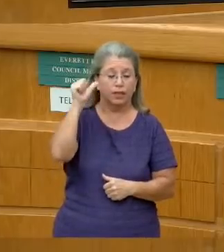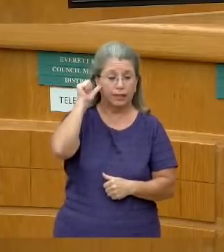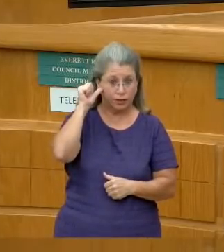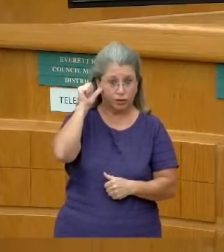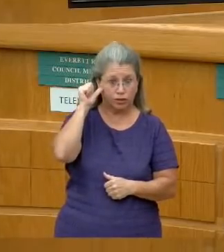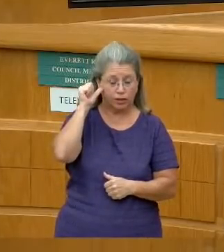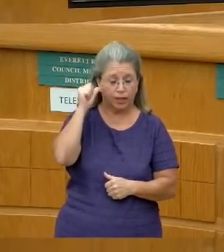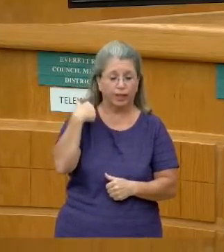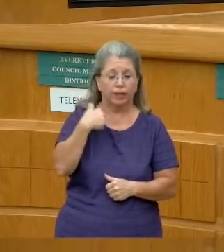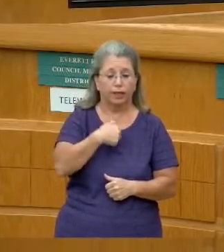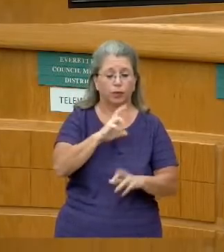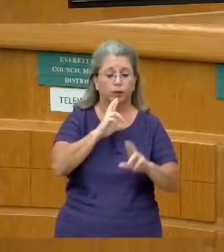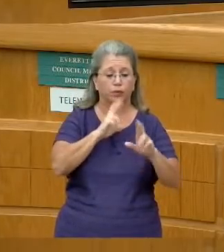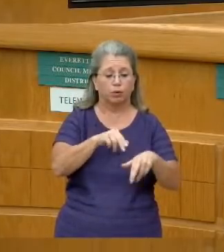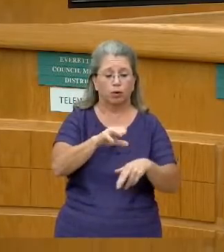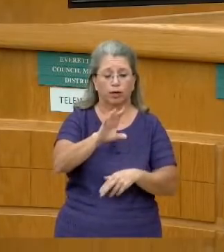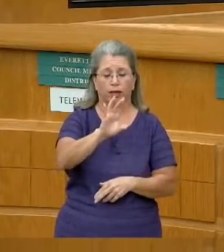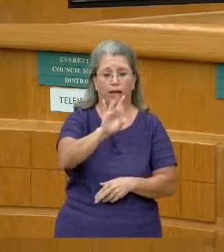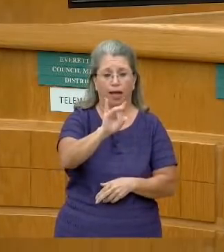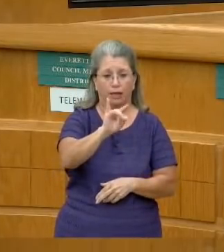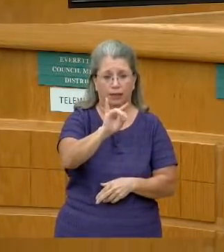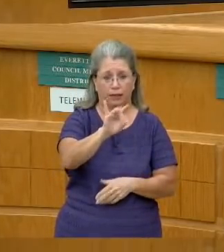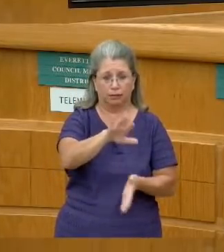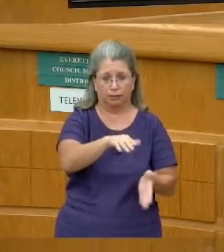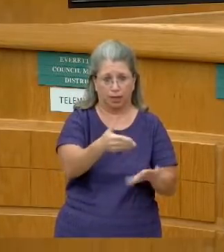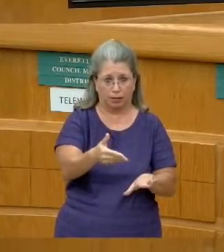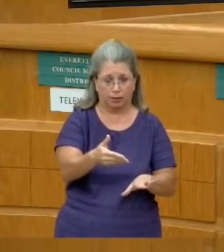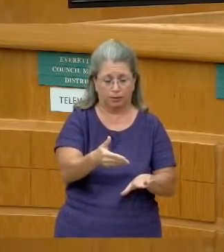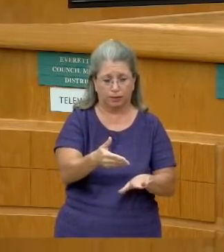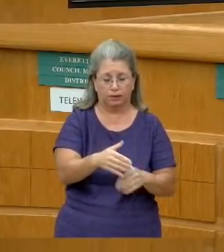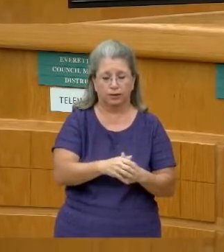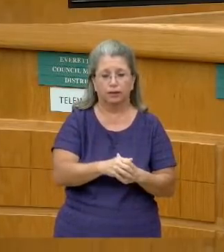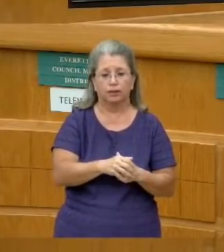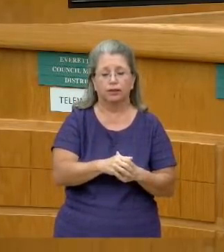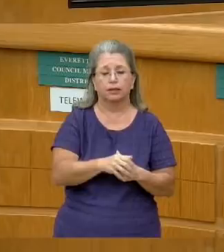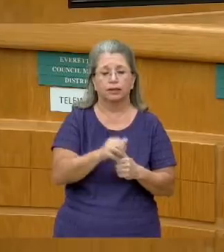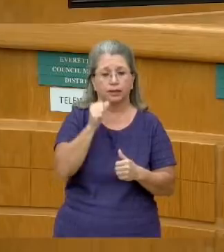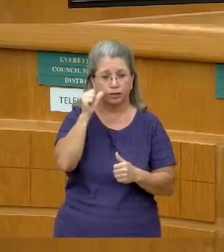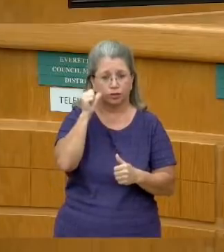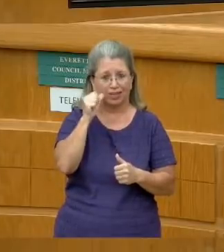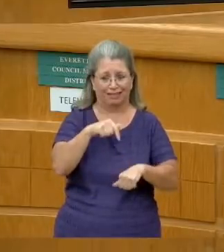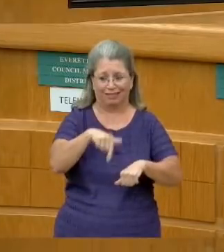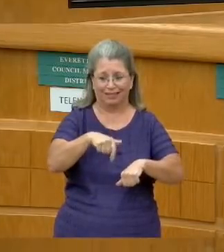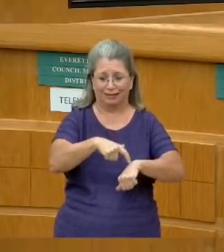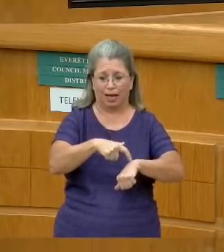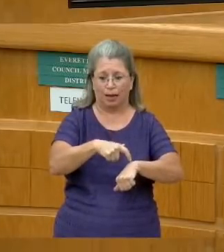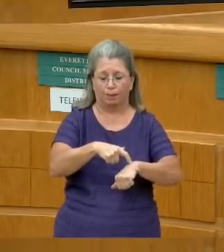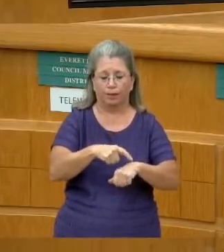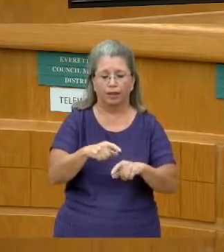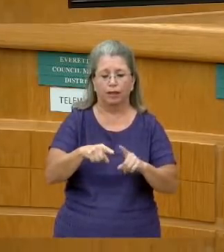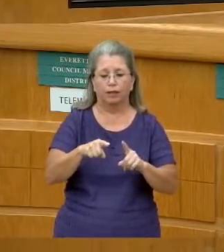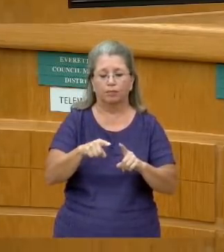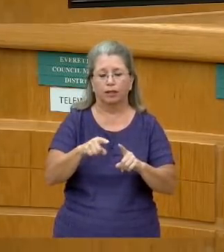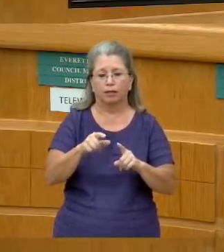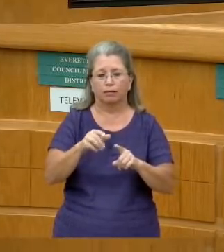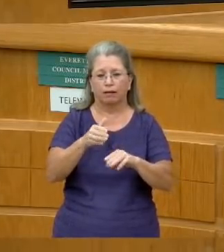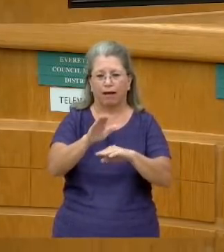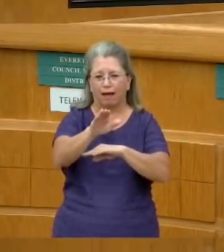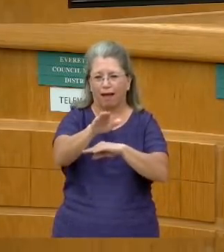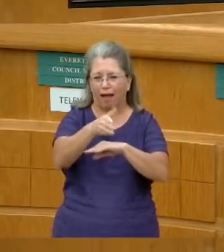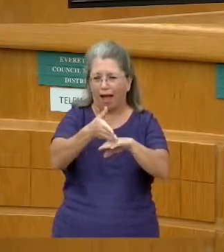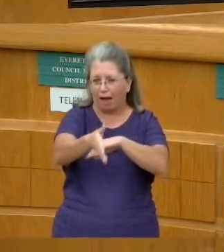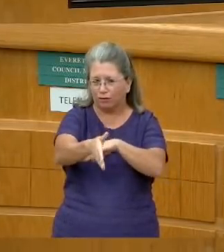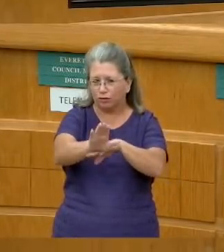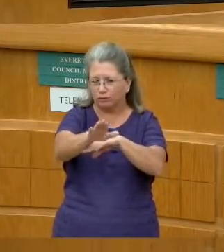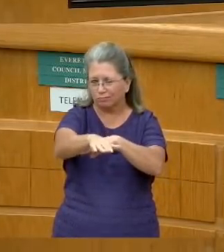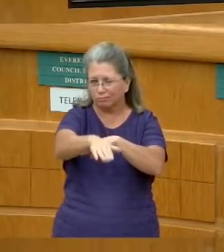briefing, we reported 18 when we were here yesterday around the same time. But later on in the evening, there was an additional death. So